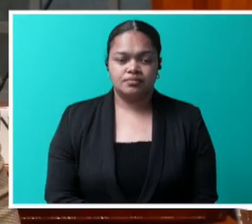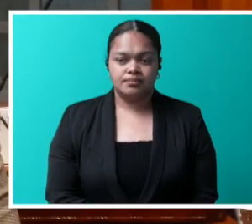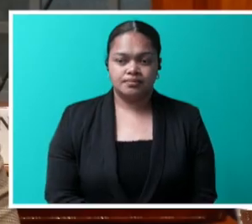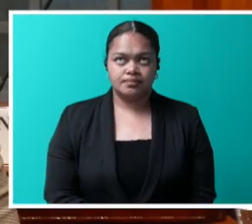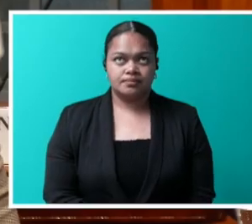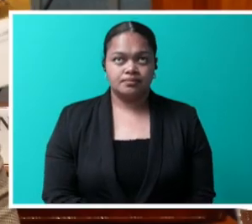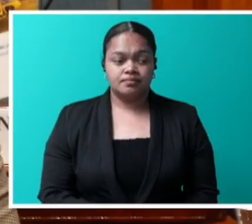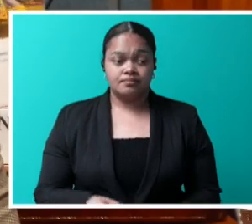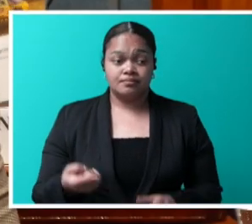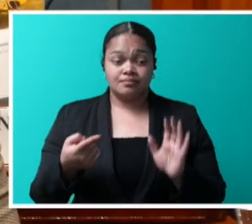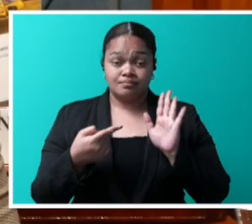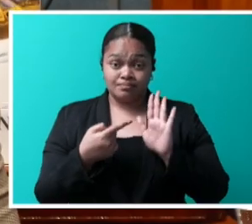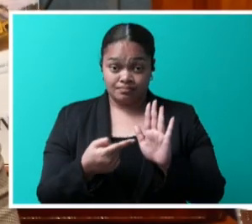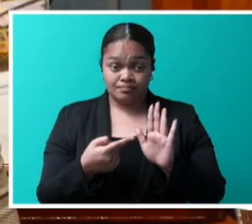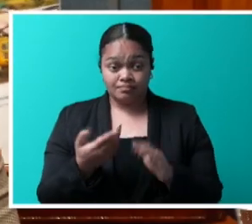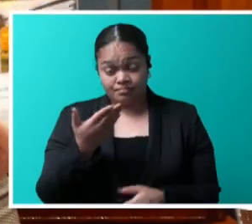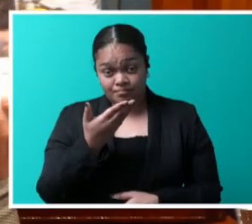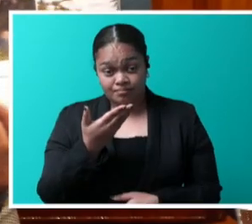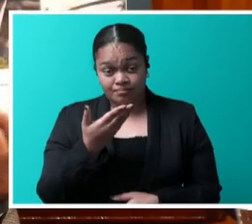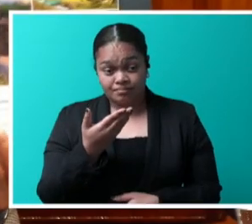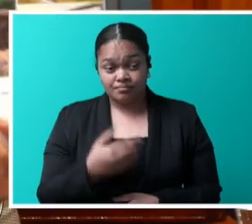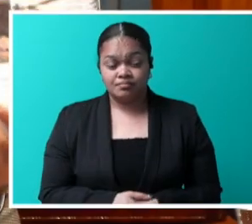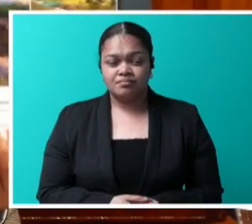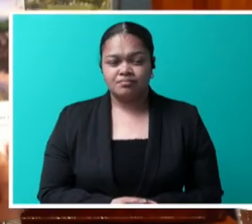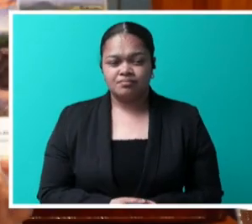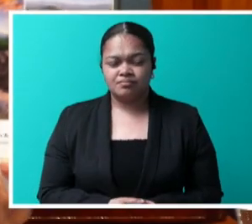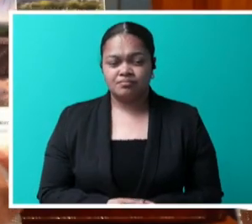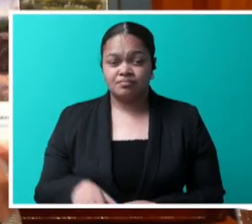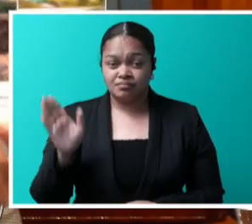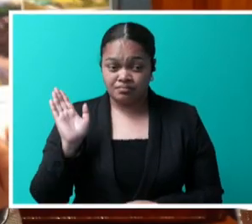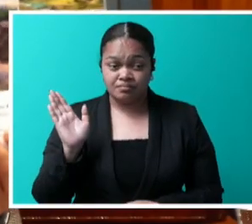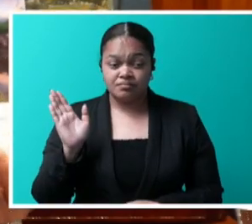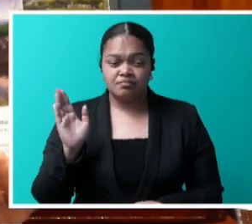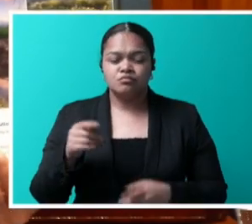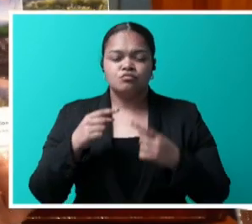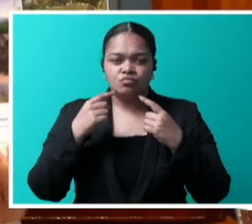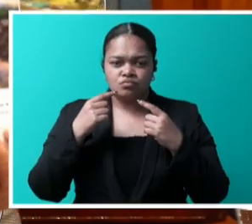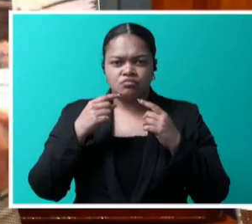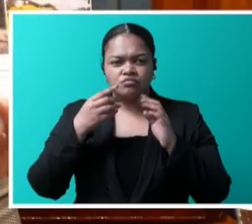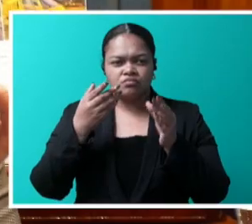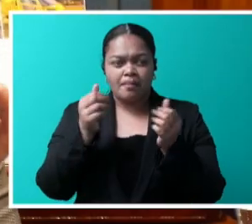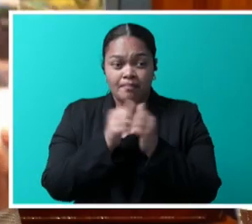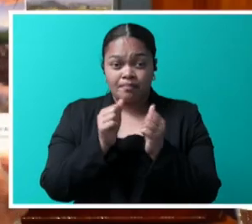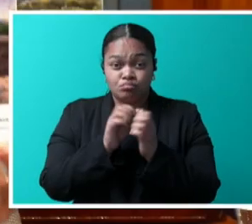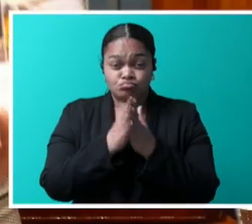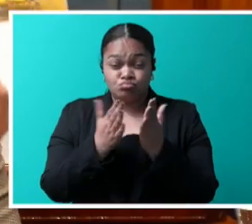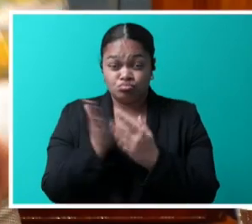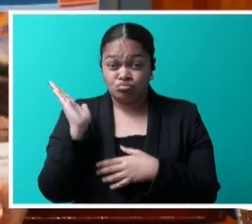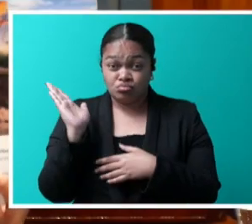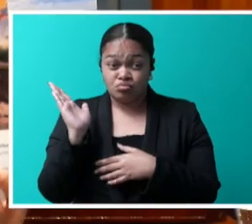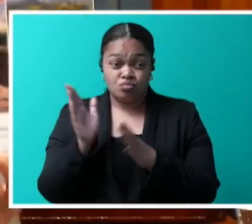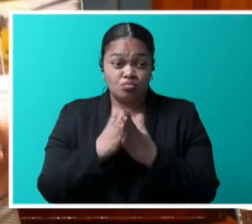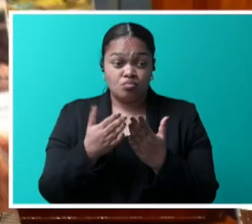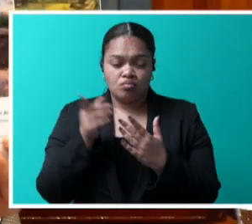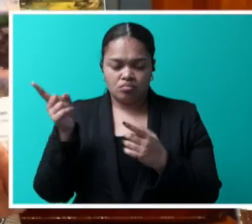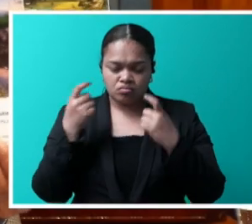this document represents not just data, but this document contains